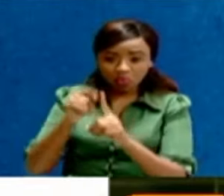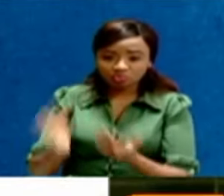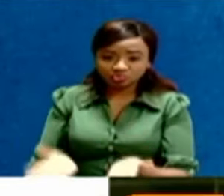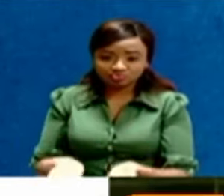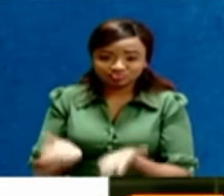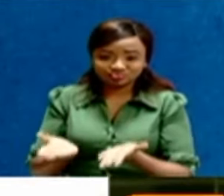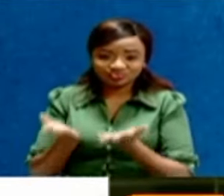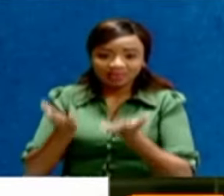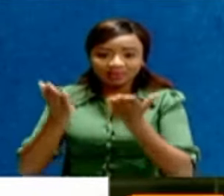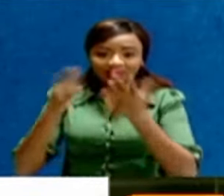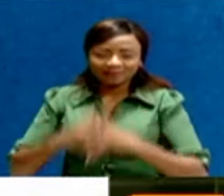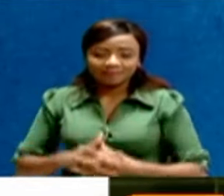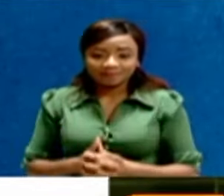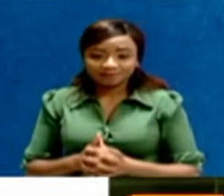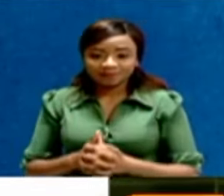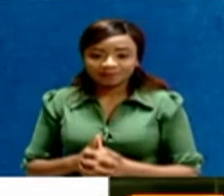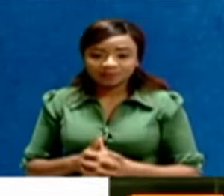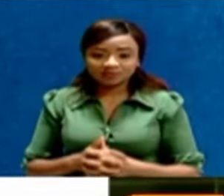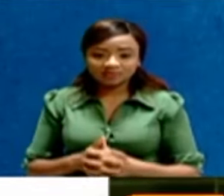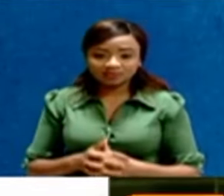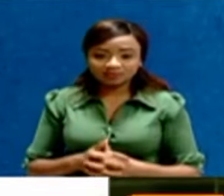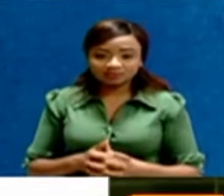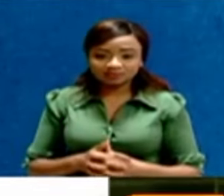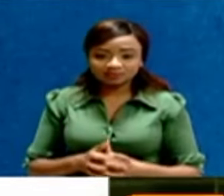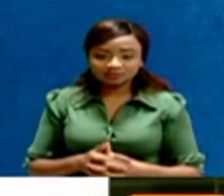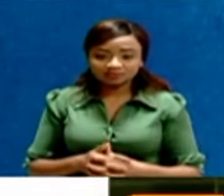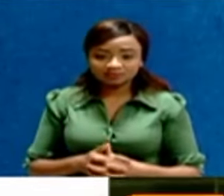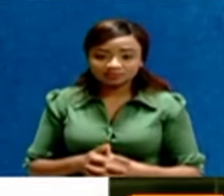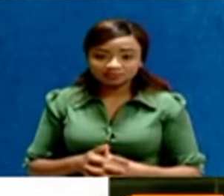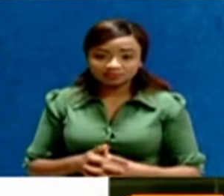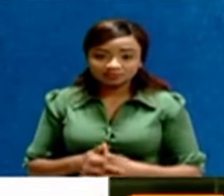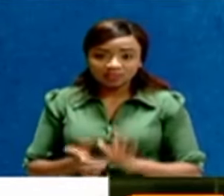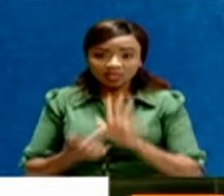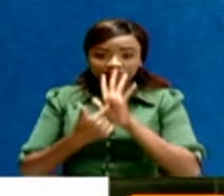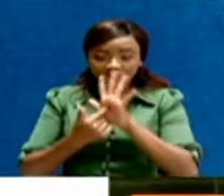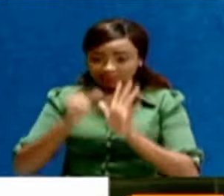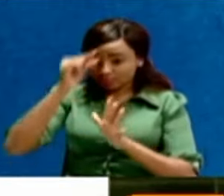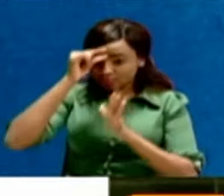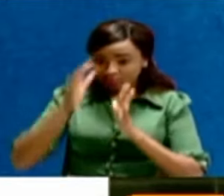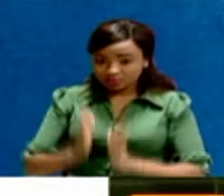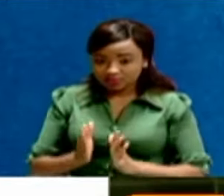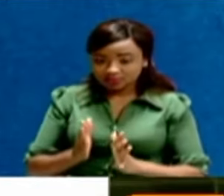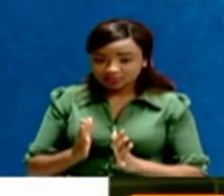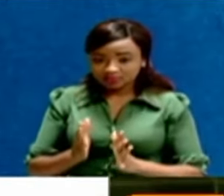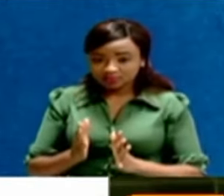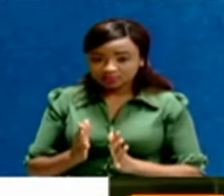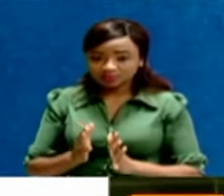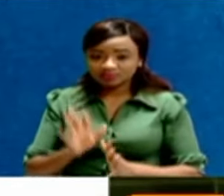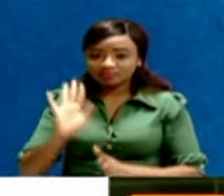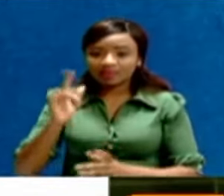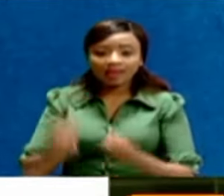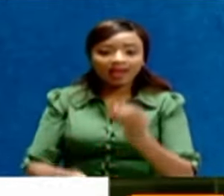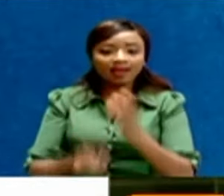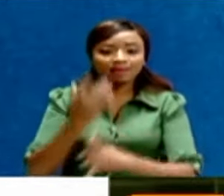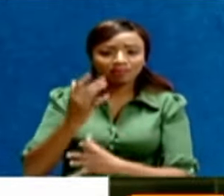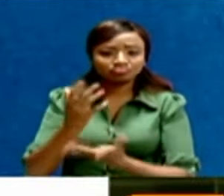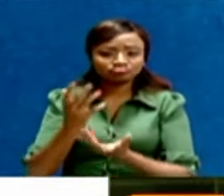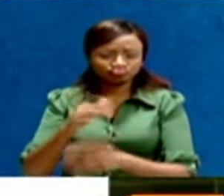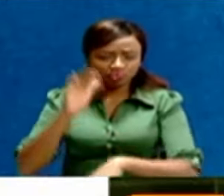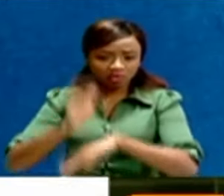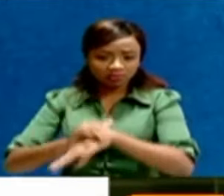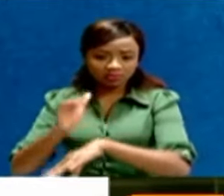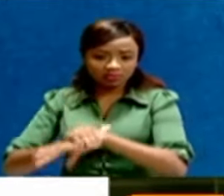people of Kakamega can be able to get more roads, more health care. Like, governor for Kakamega has come up with a very good hospital that